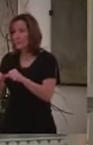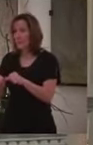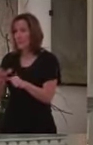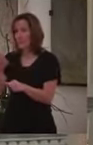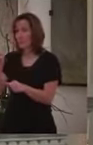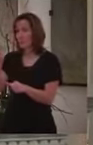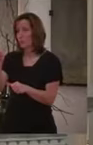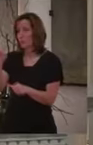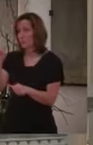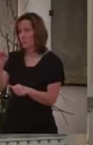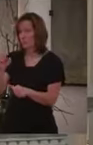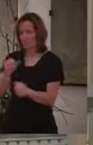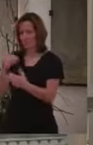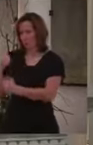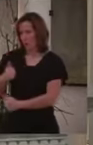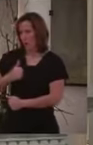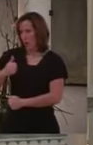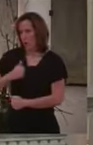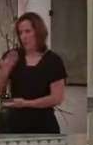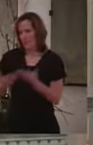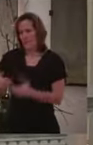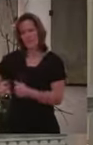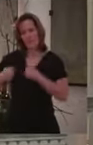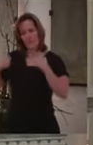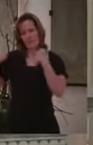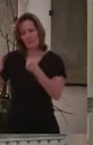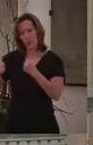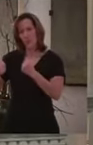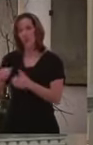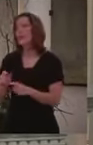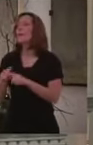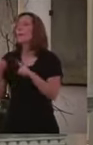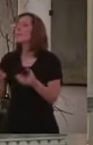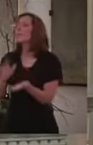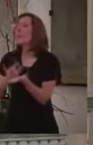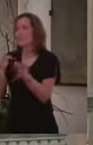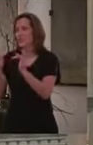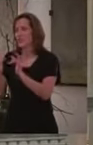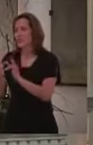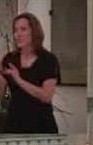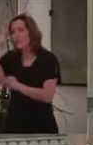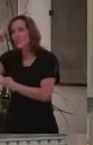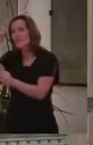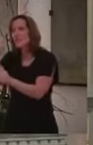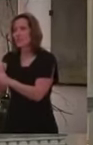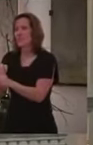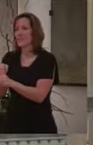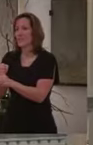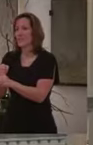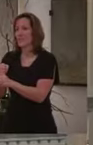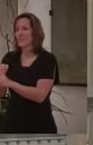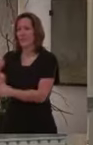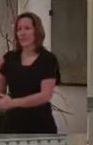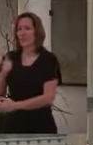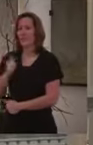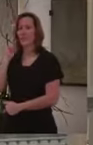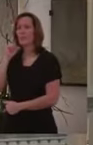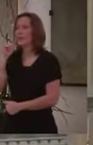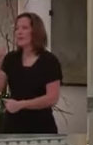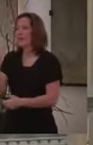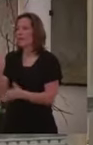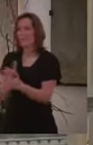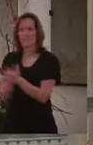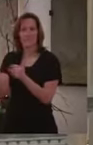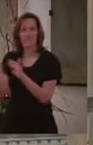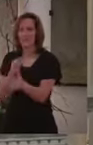Rome's armies and Roman authority may be the mightiest in the world, but Jesus trusts they will not have the last